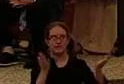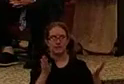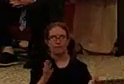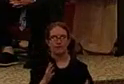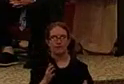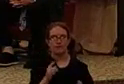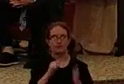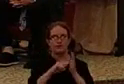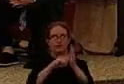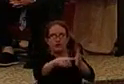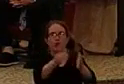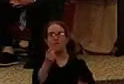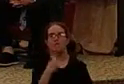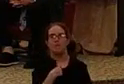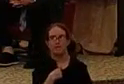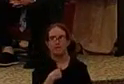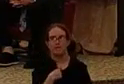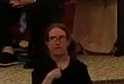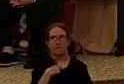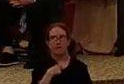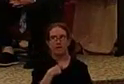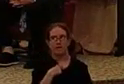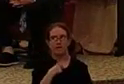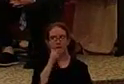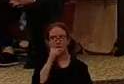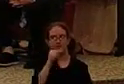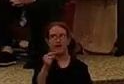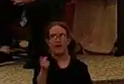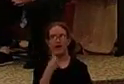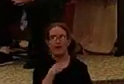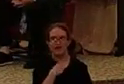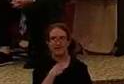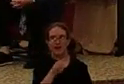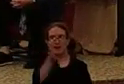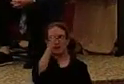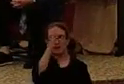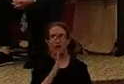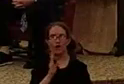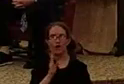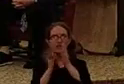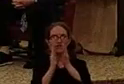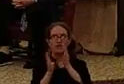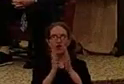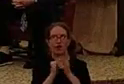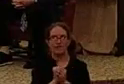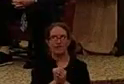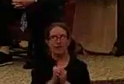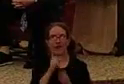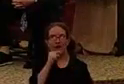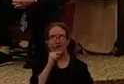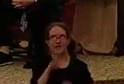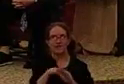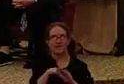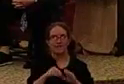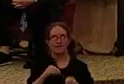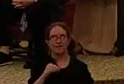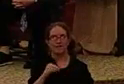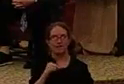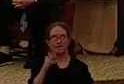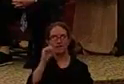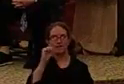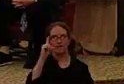you reveal yourself to me. You let us know. And God began to speak to him and led him out of Ur of the